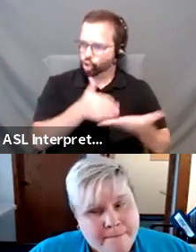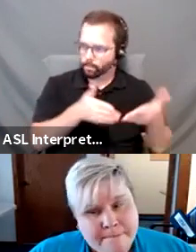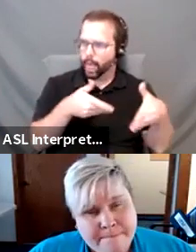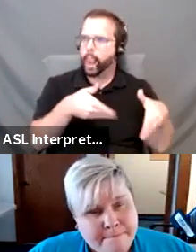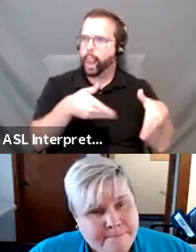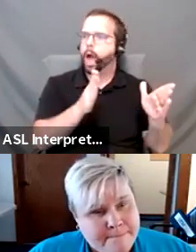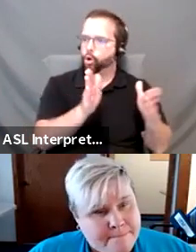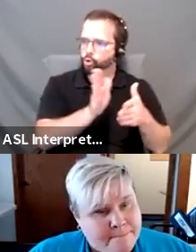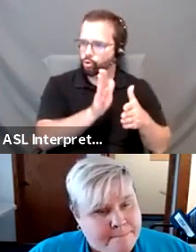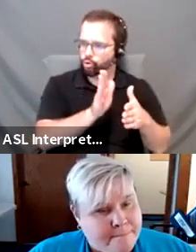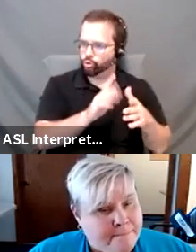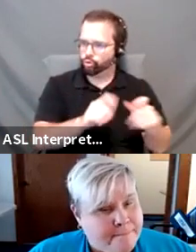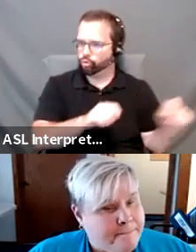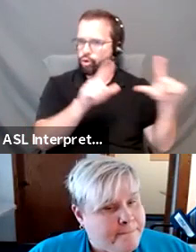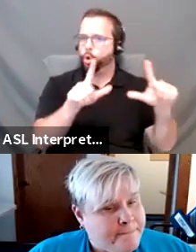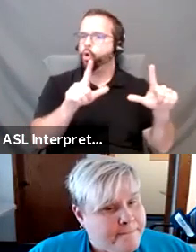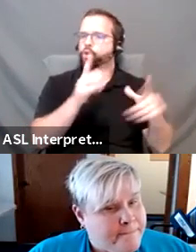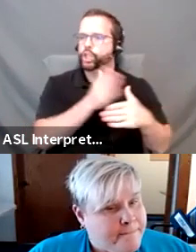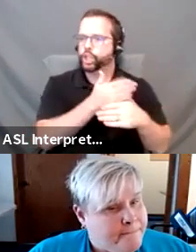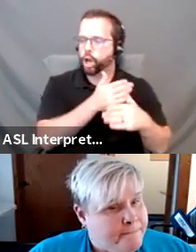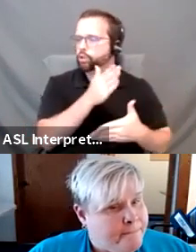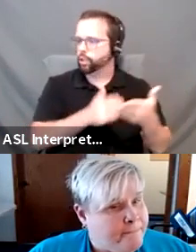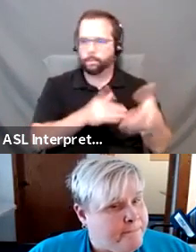I know that there was some youth leadership forums last summer that